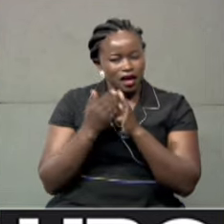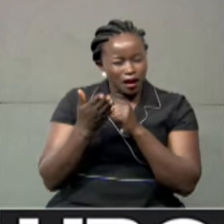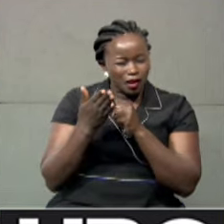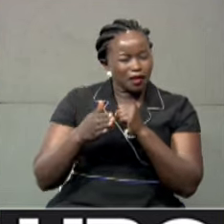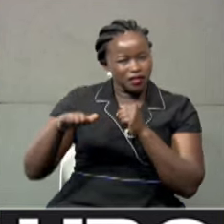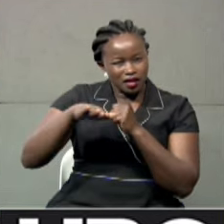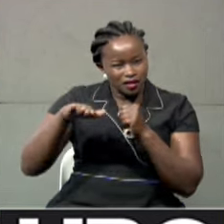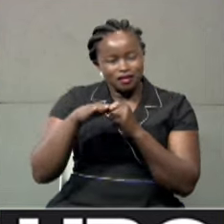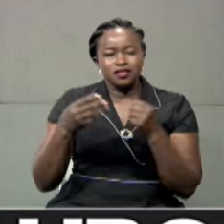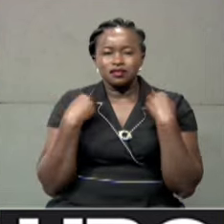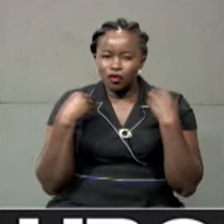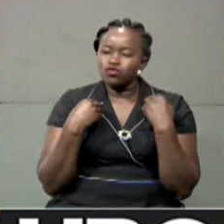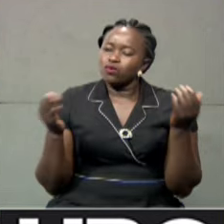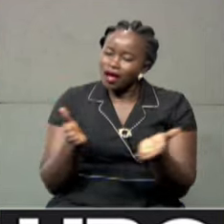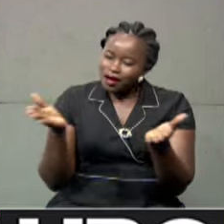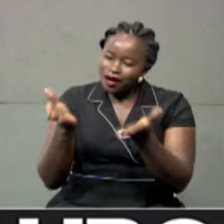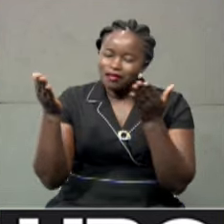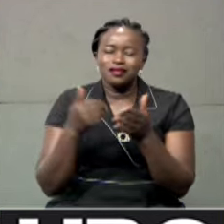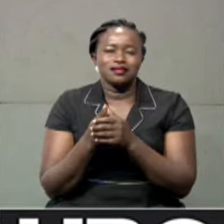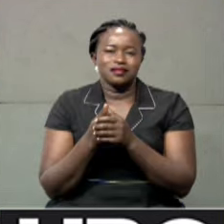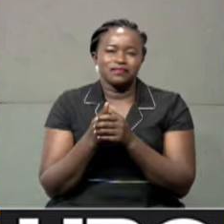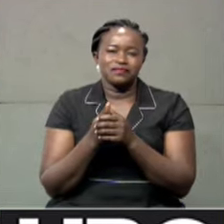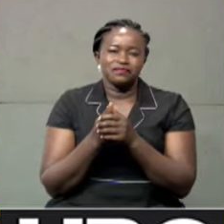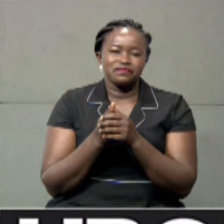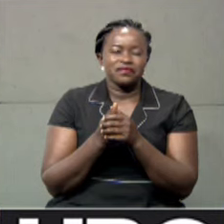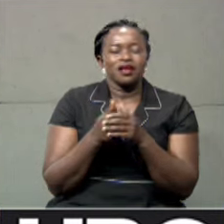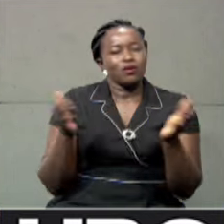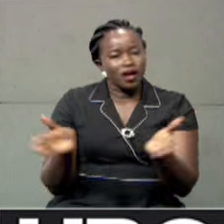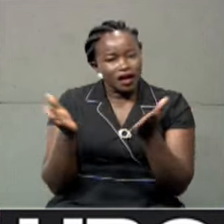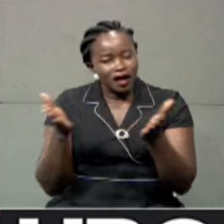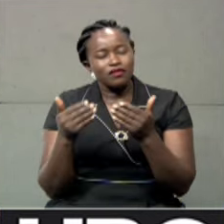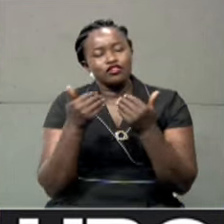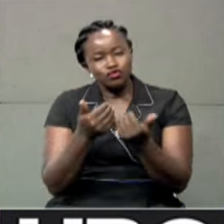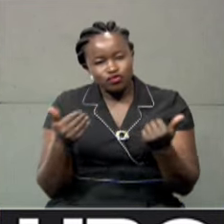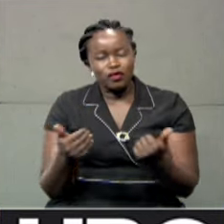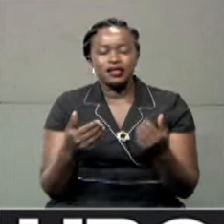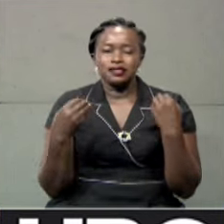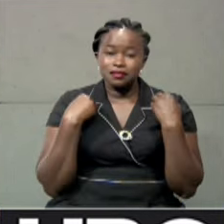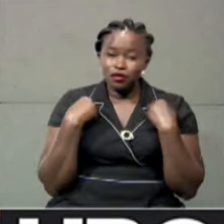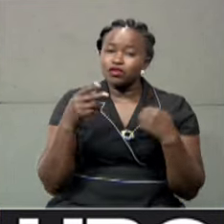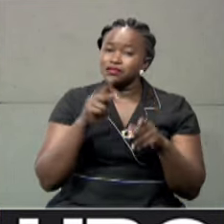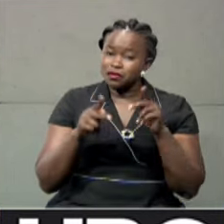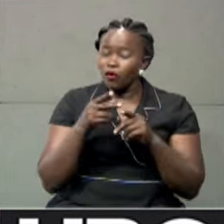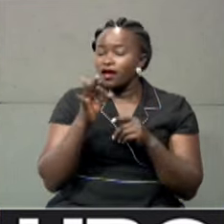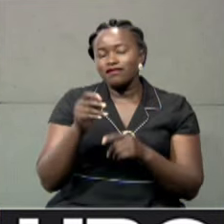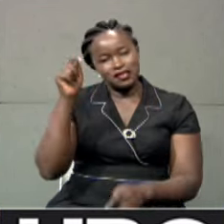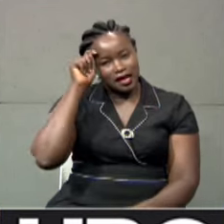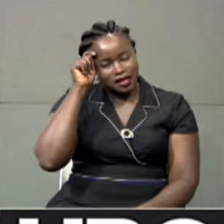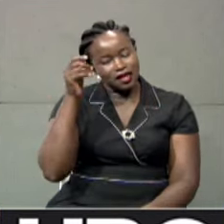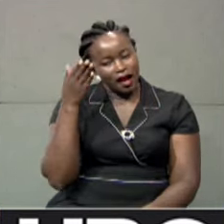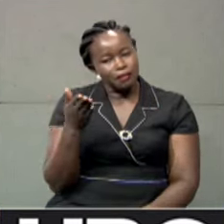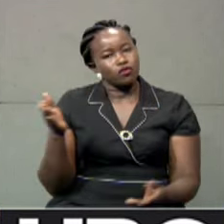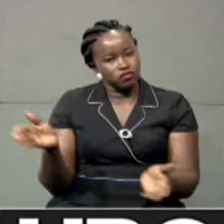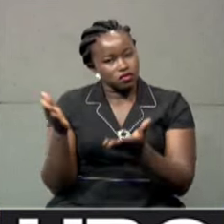to encourage our sports people. We need to encourage our children who are talented to